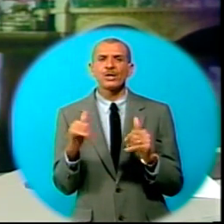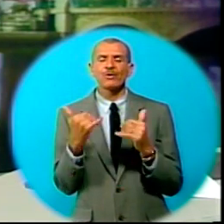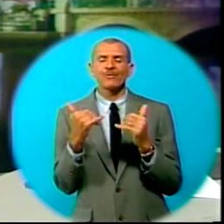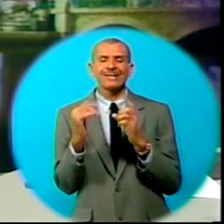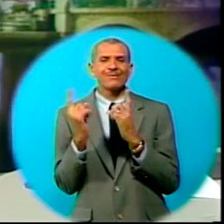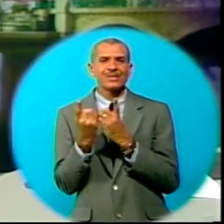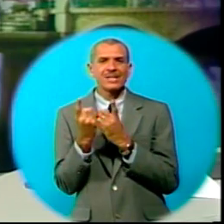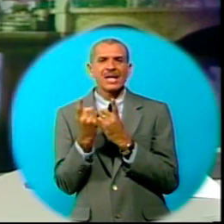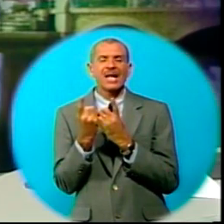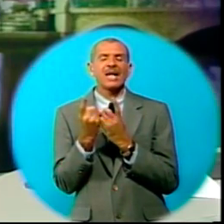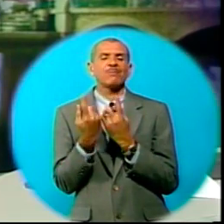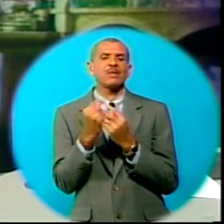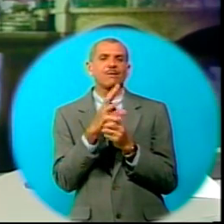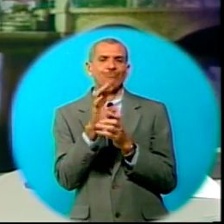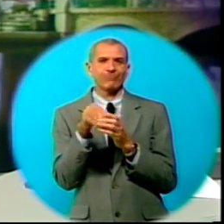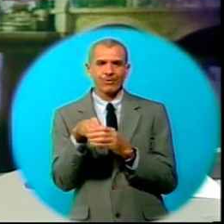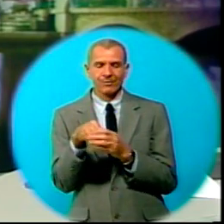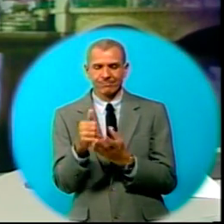open.